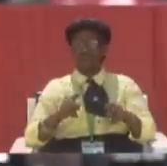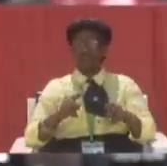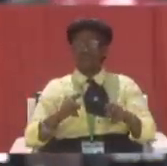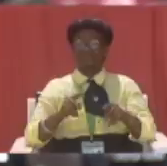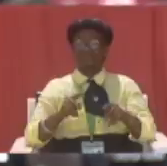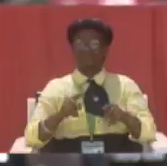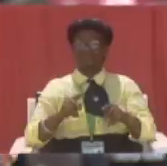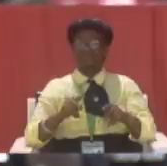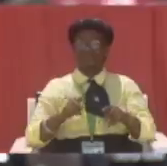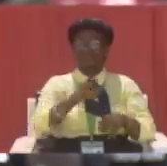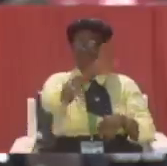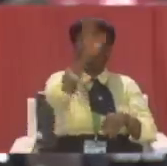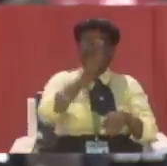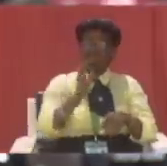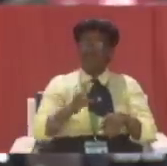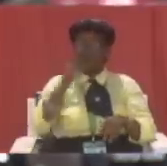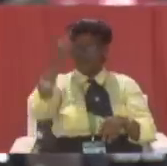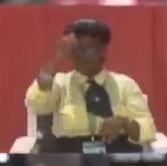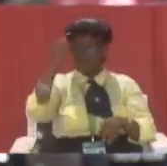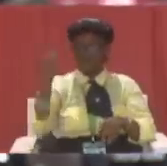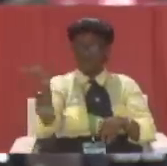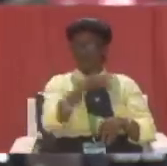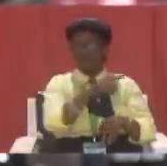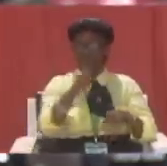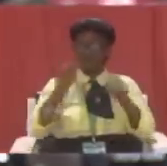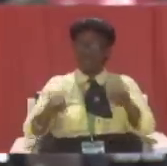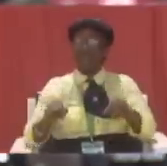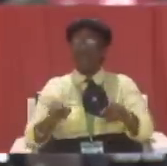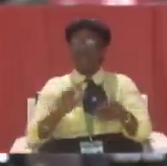people never think you can become anything.